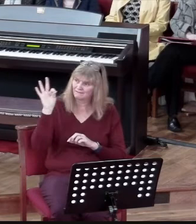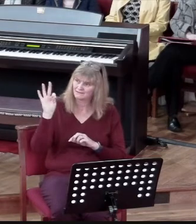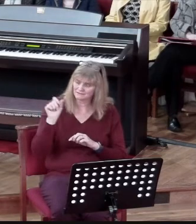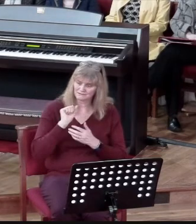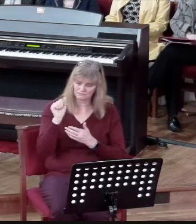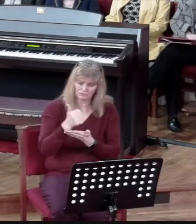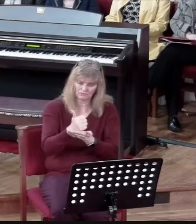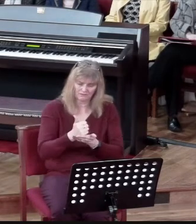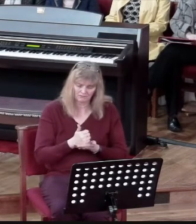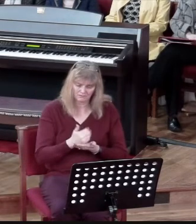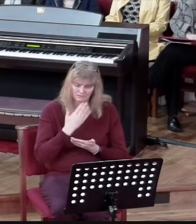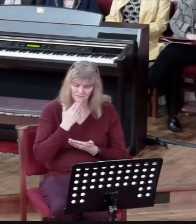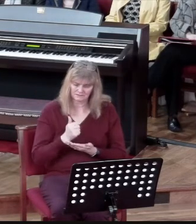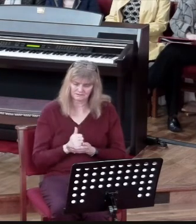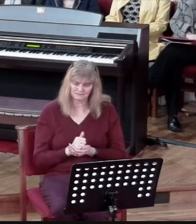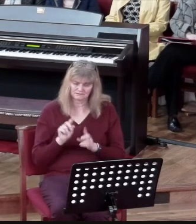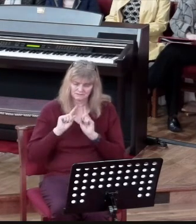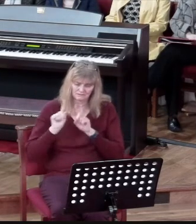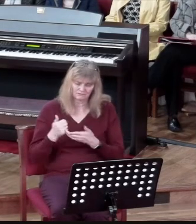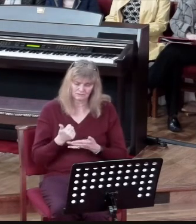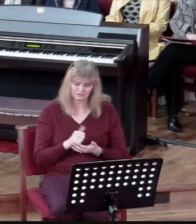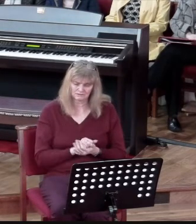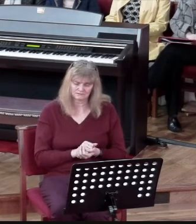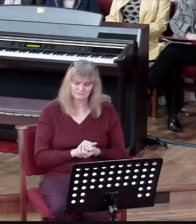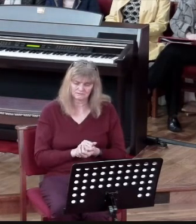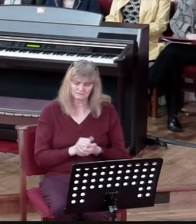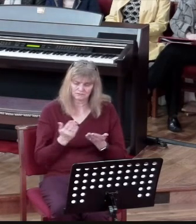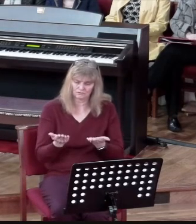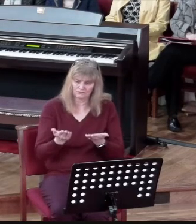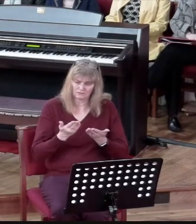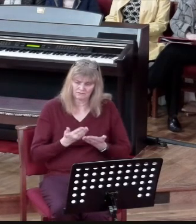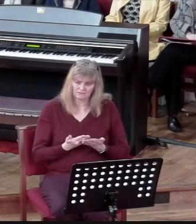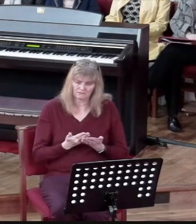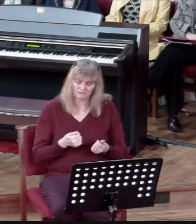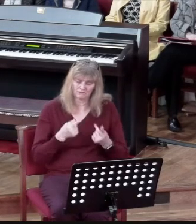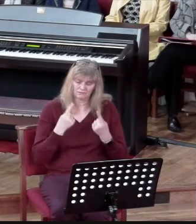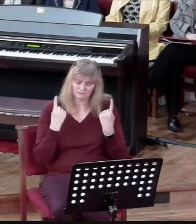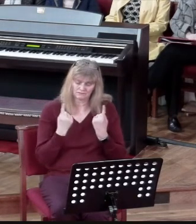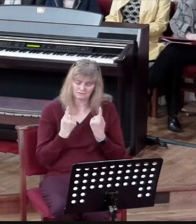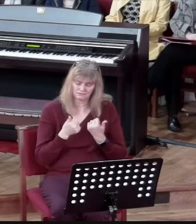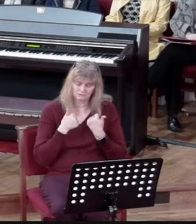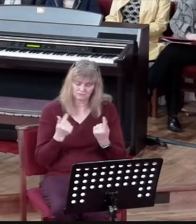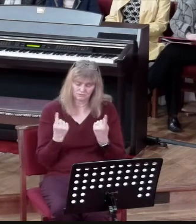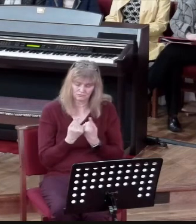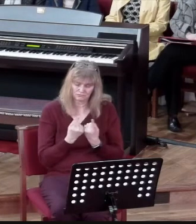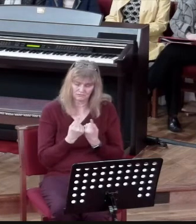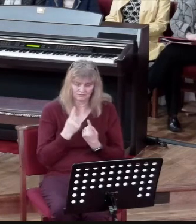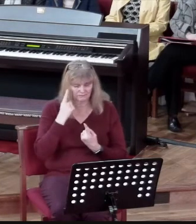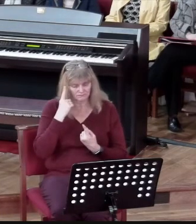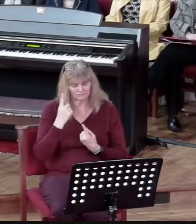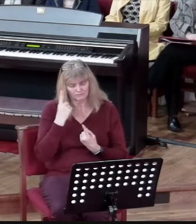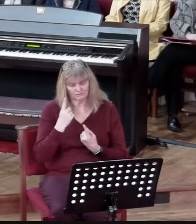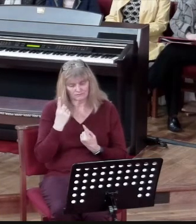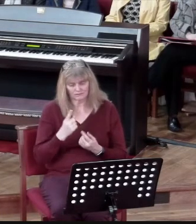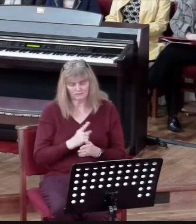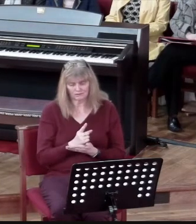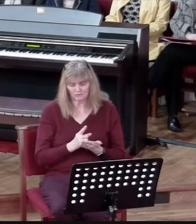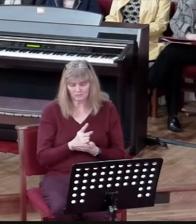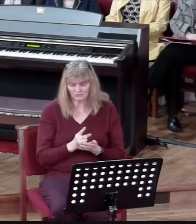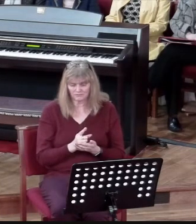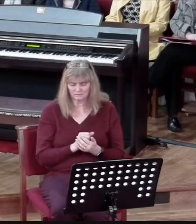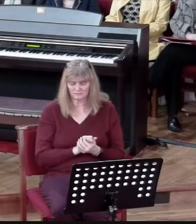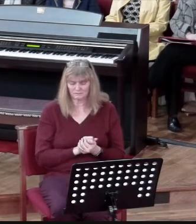you. Forgive us all our sins of thought and word and deed. And cleanse